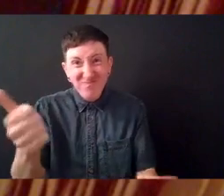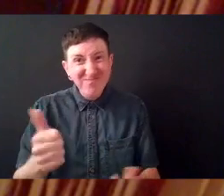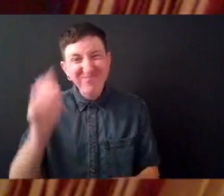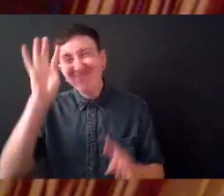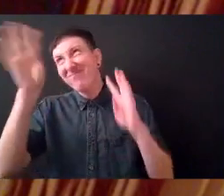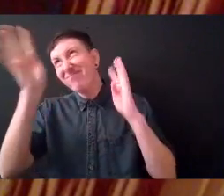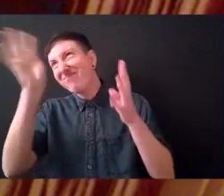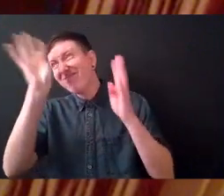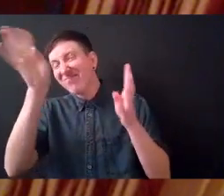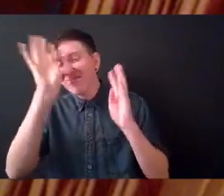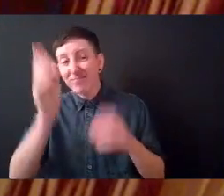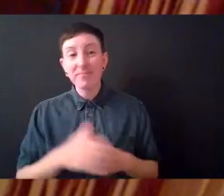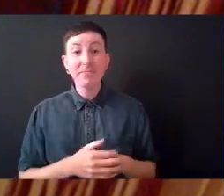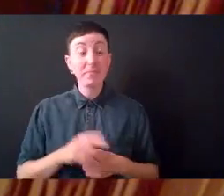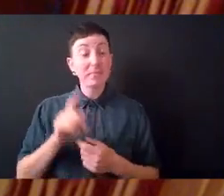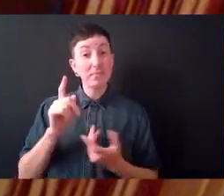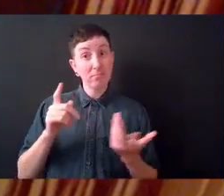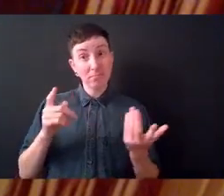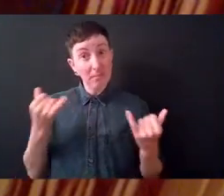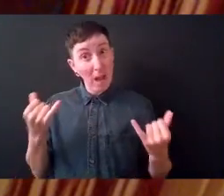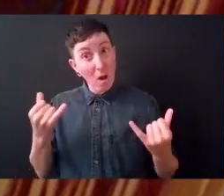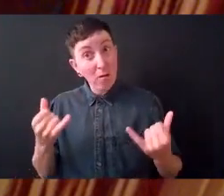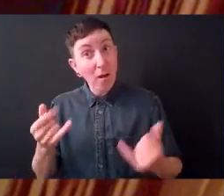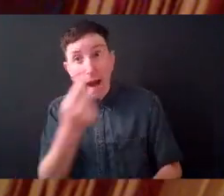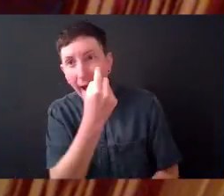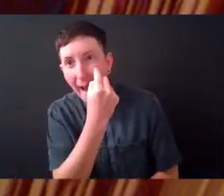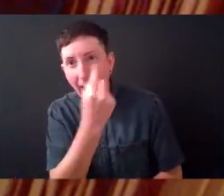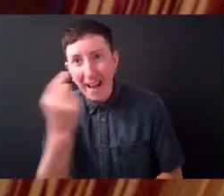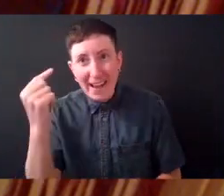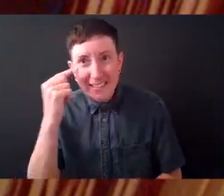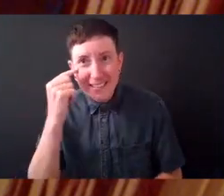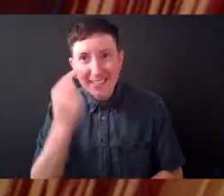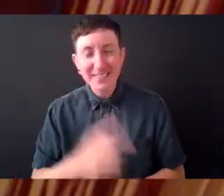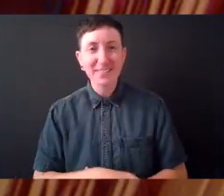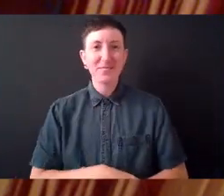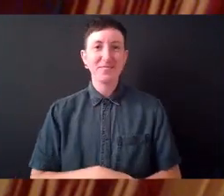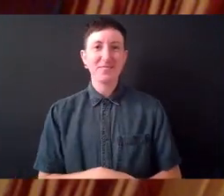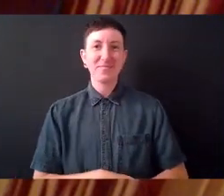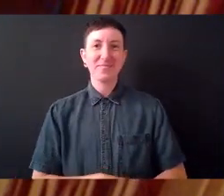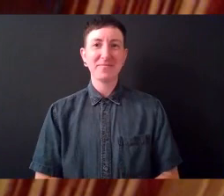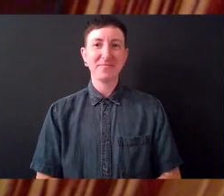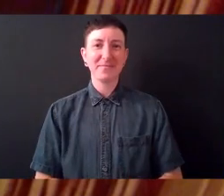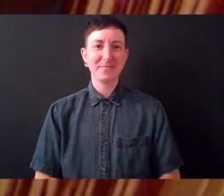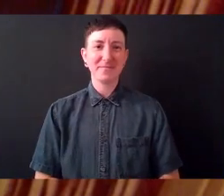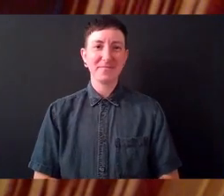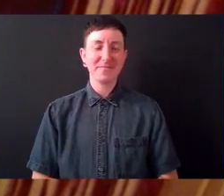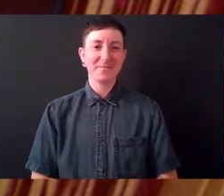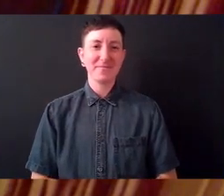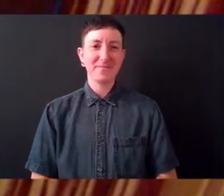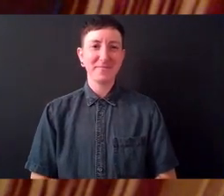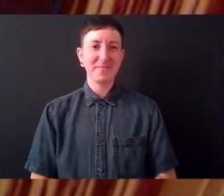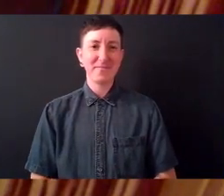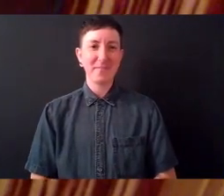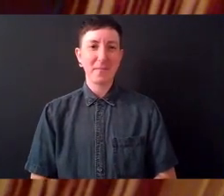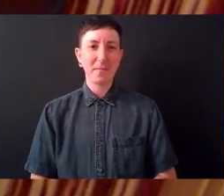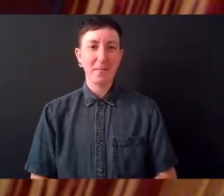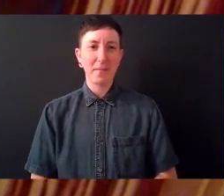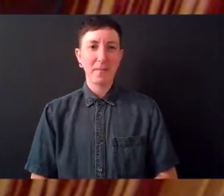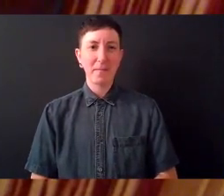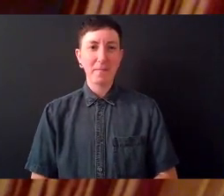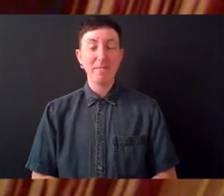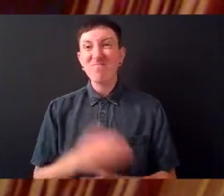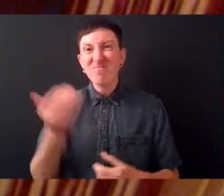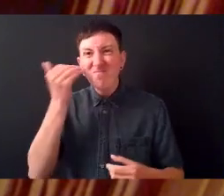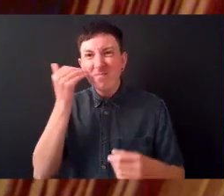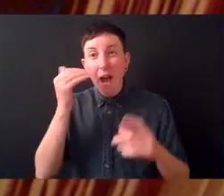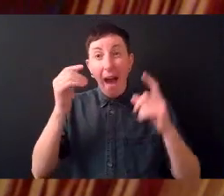With eyes, let's work with those first. So a very easy way, if you have any googly eyes in your